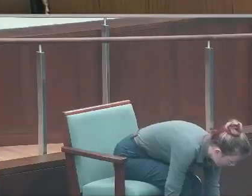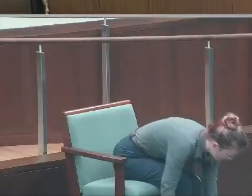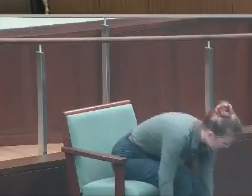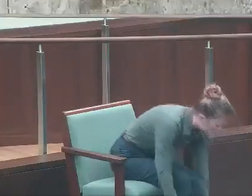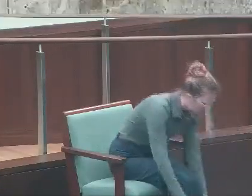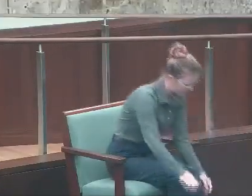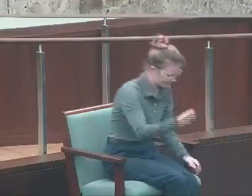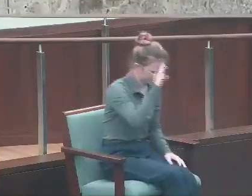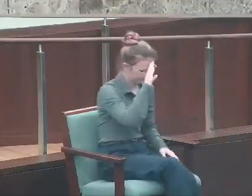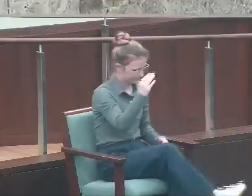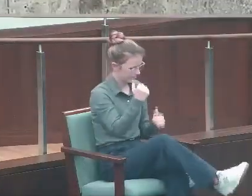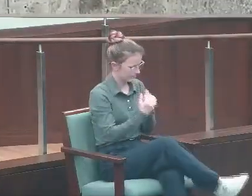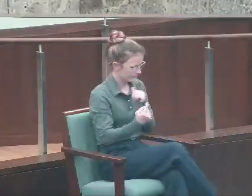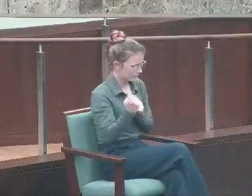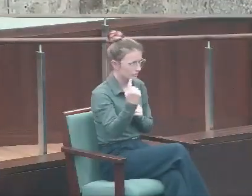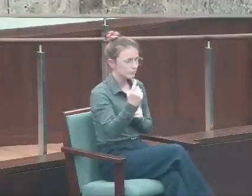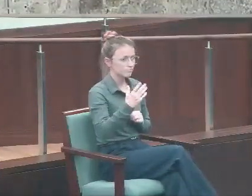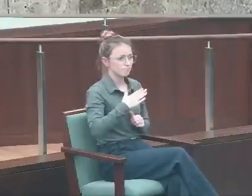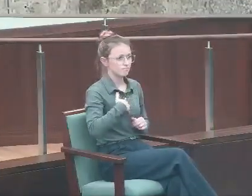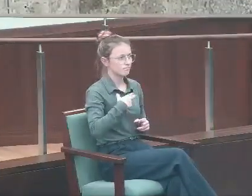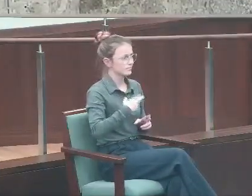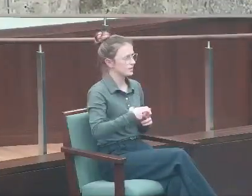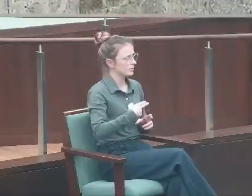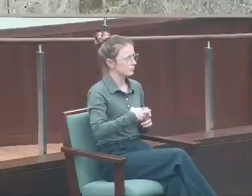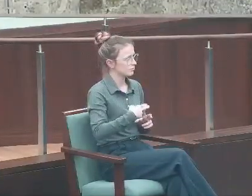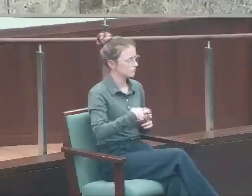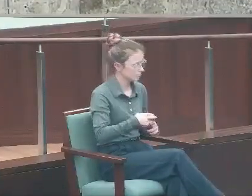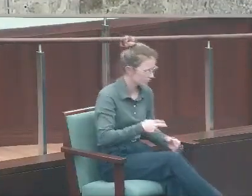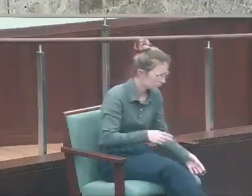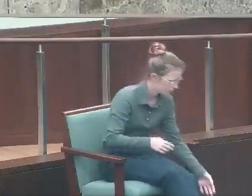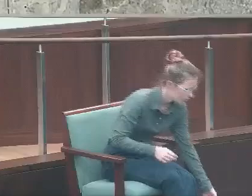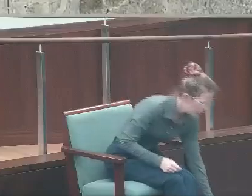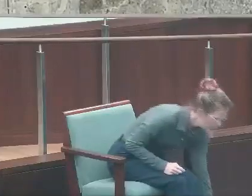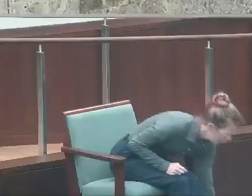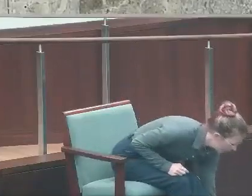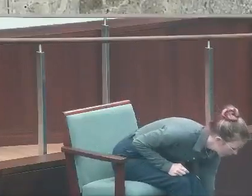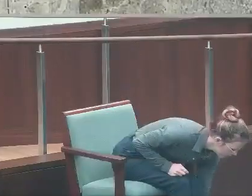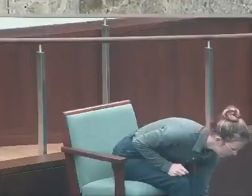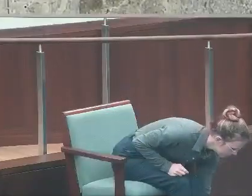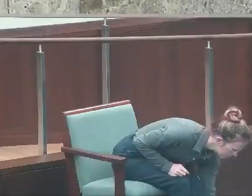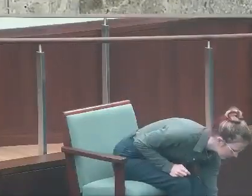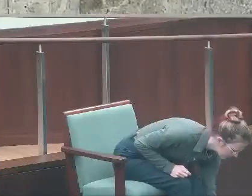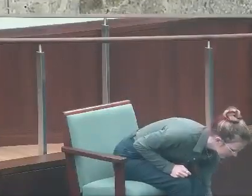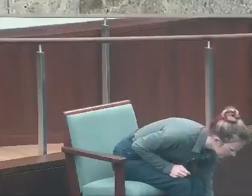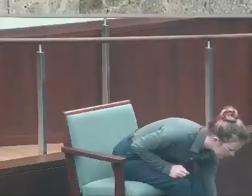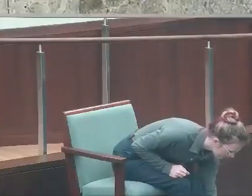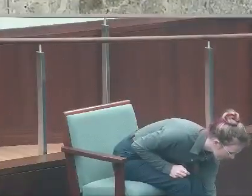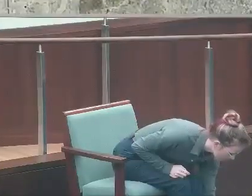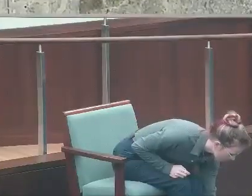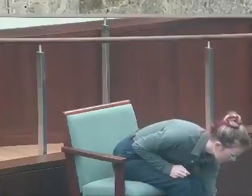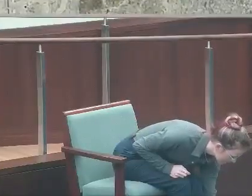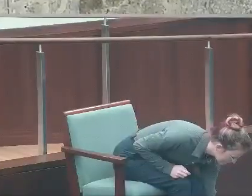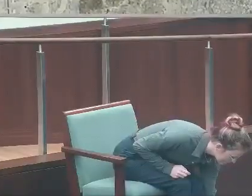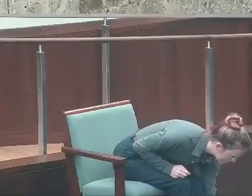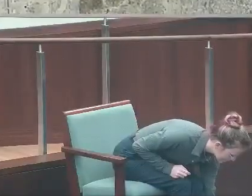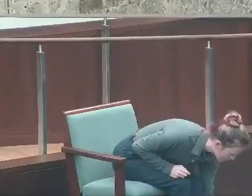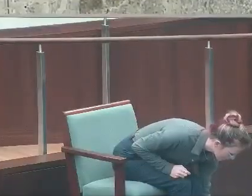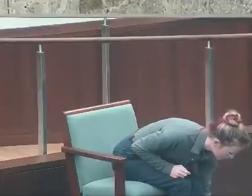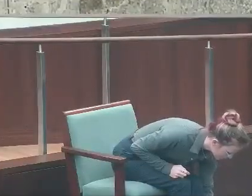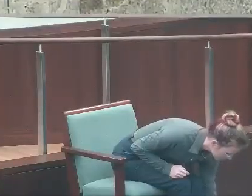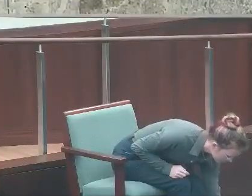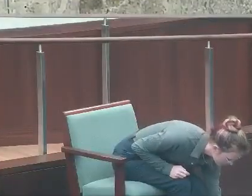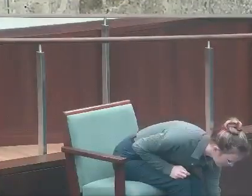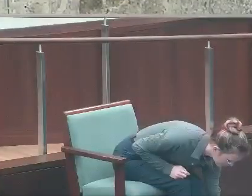Hello, everyone. My name is Benon Dayanim, and I have the honor of serving as Vice President of JCRC. And it's my privilege tonight